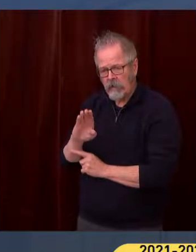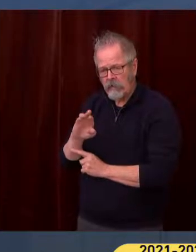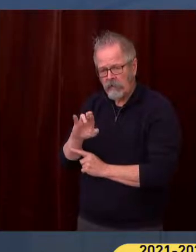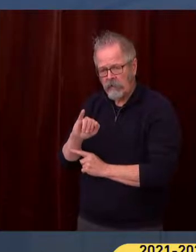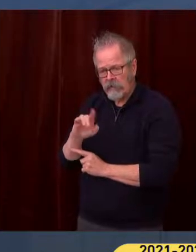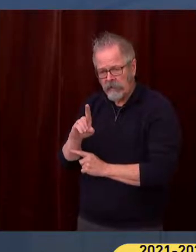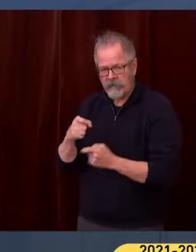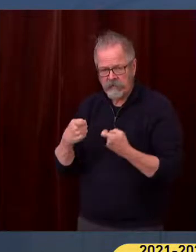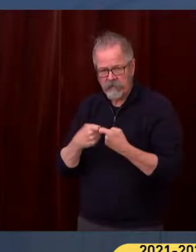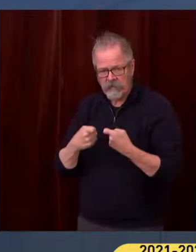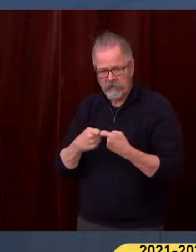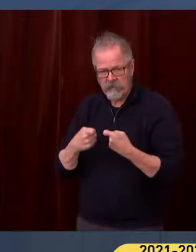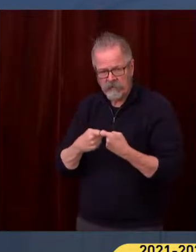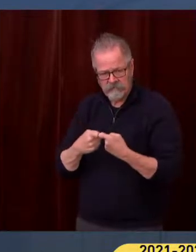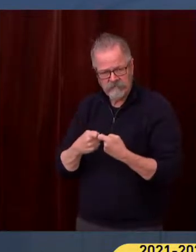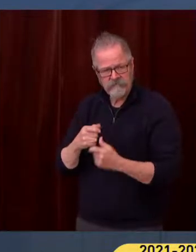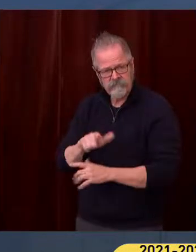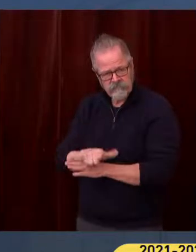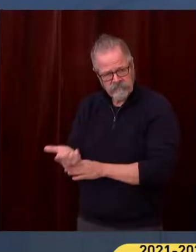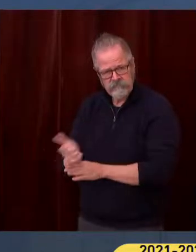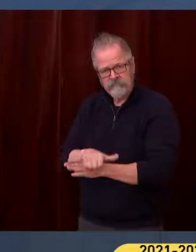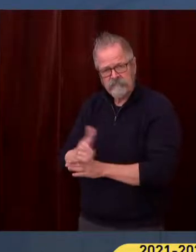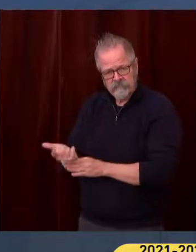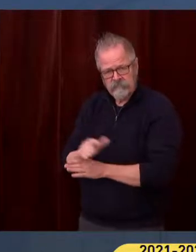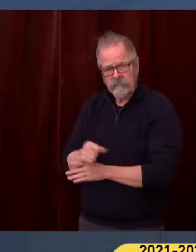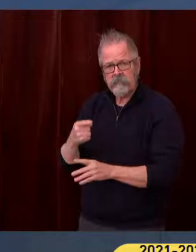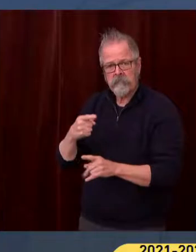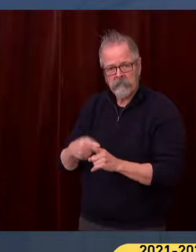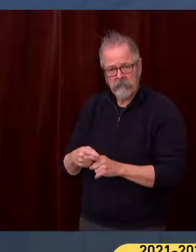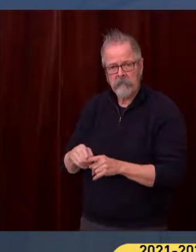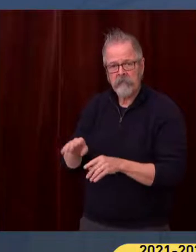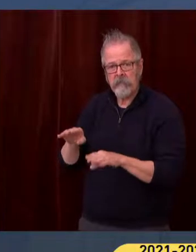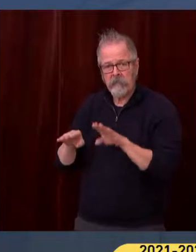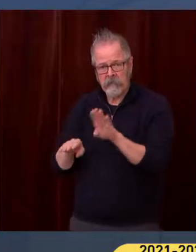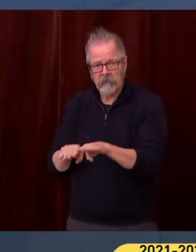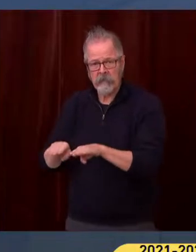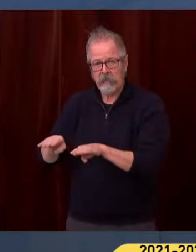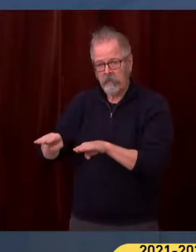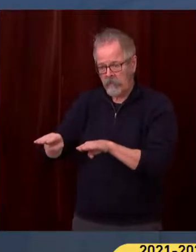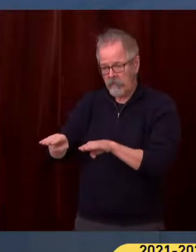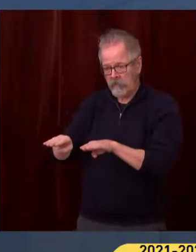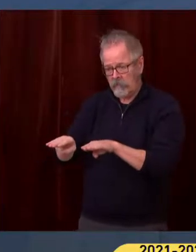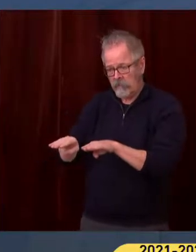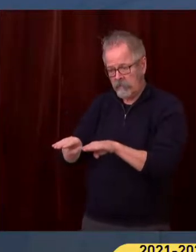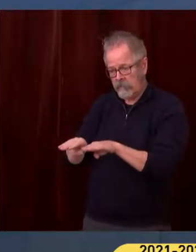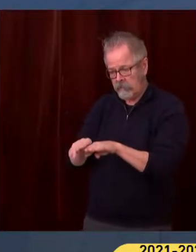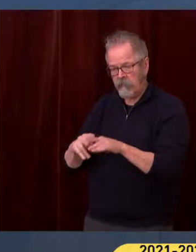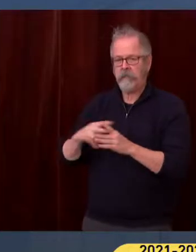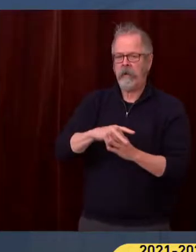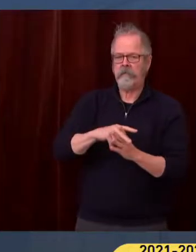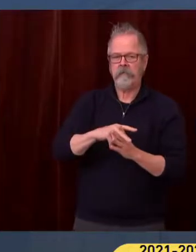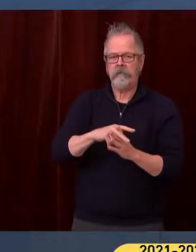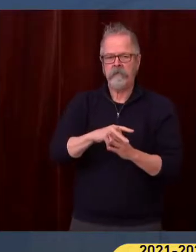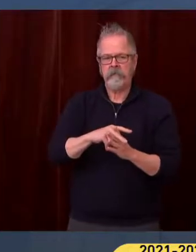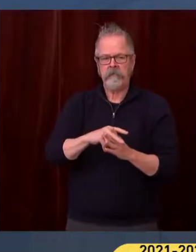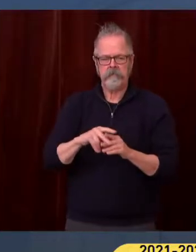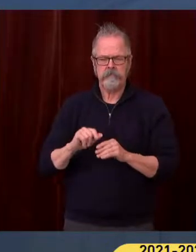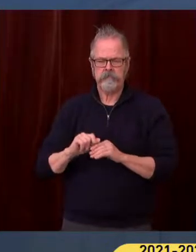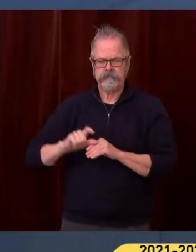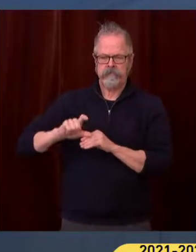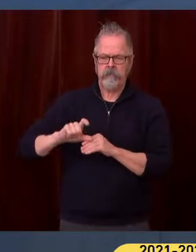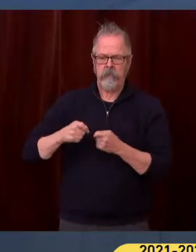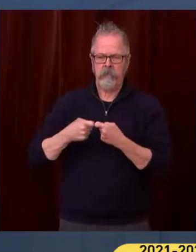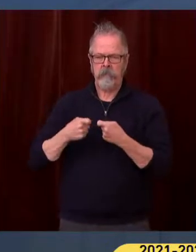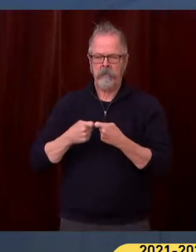but we must do more. Each one of these conversions can reduce 16,340 tons of CO2